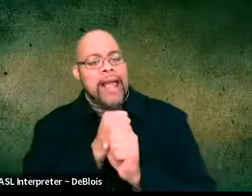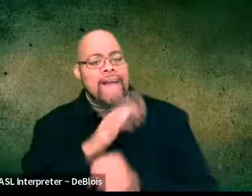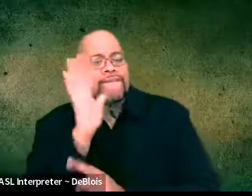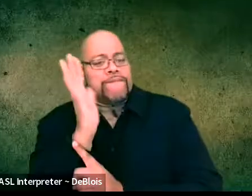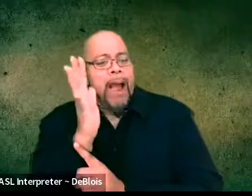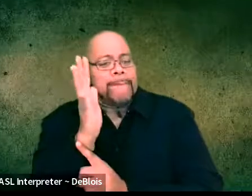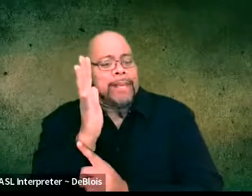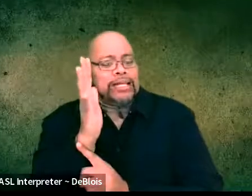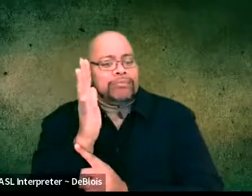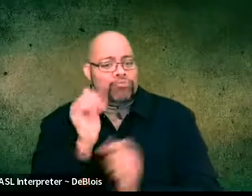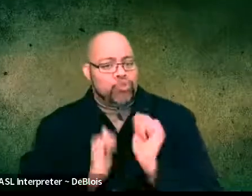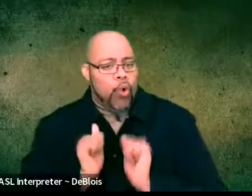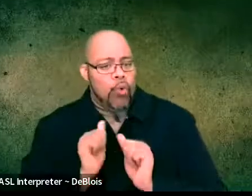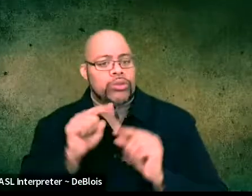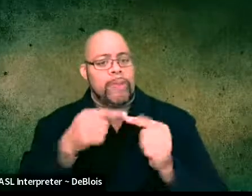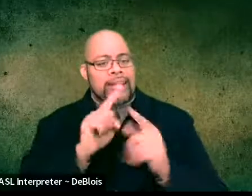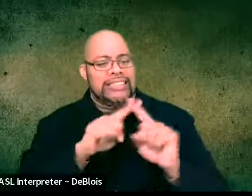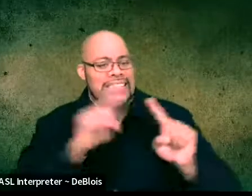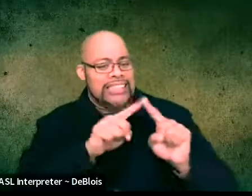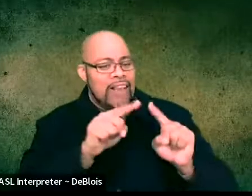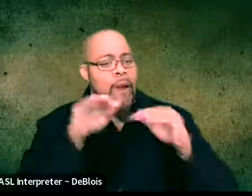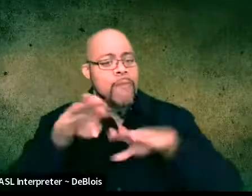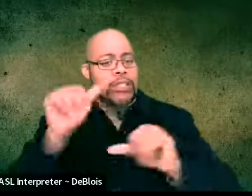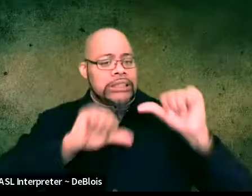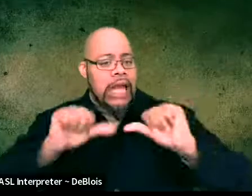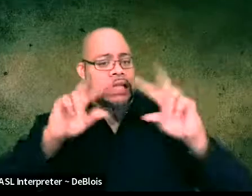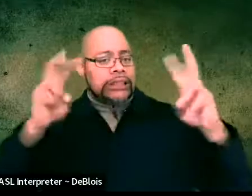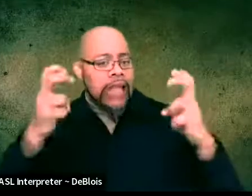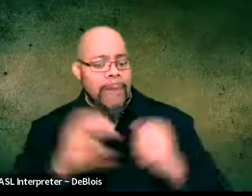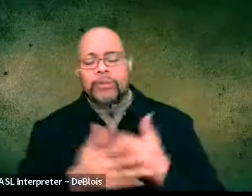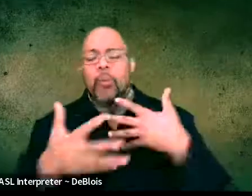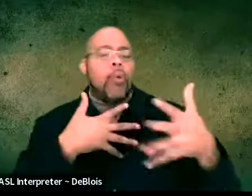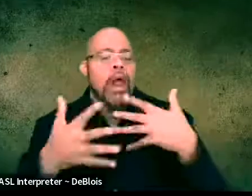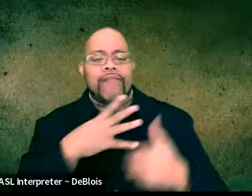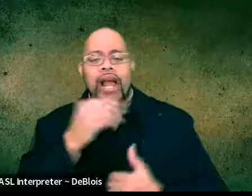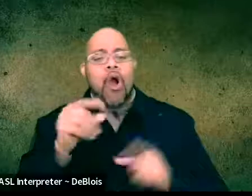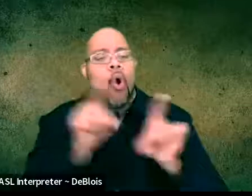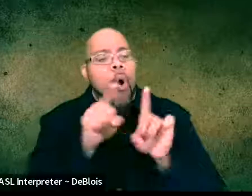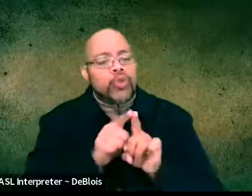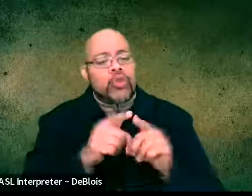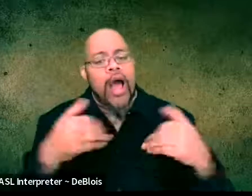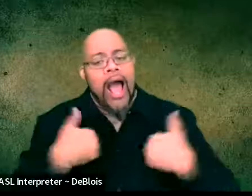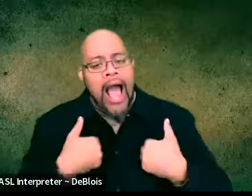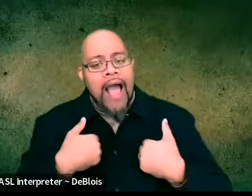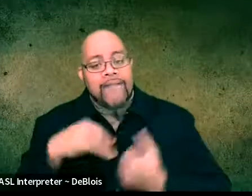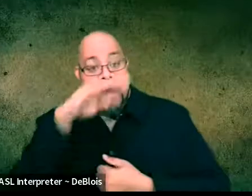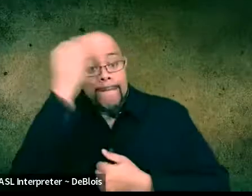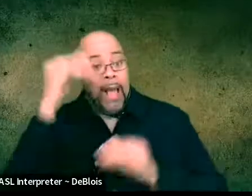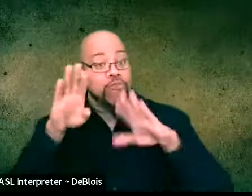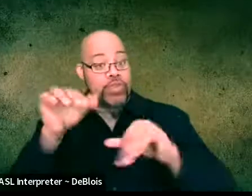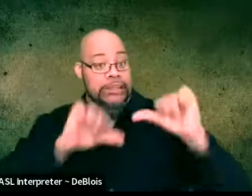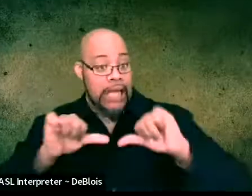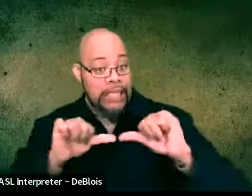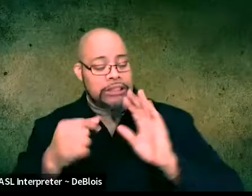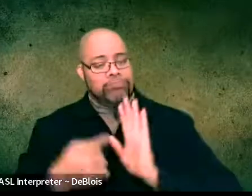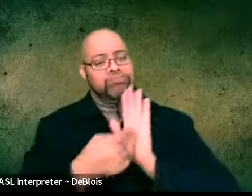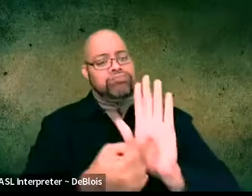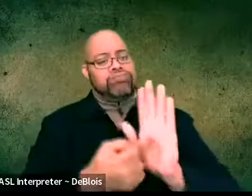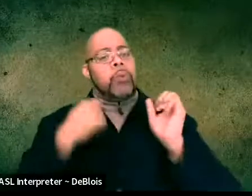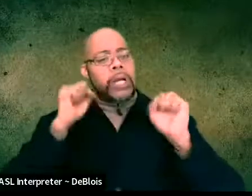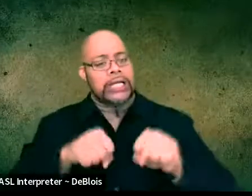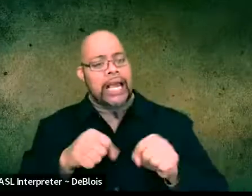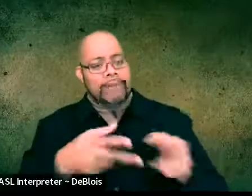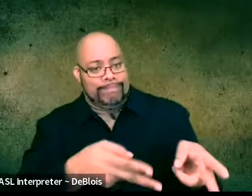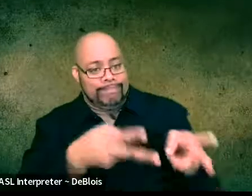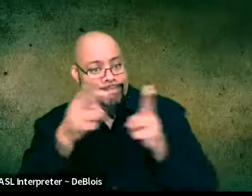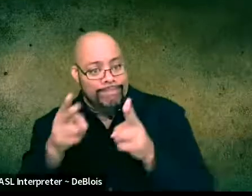5-minute episodes about different marine science topics, whatever, and also have a Black marine scientist presented, so we can take